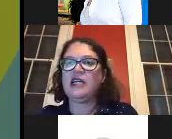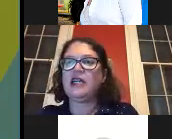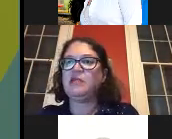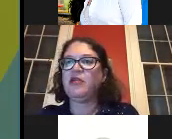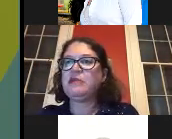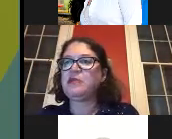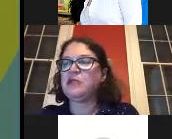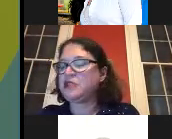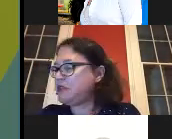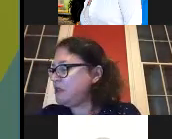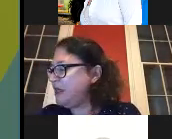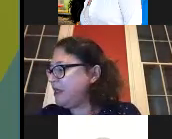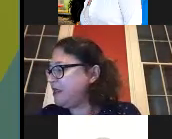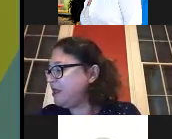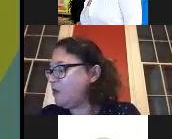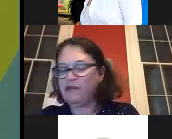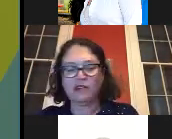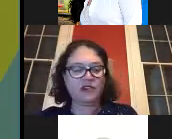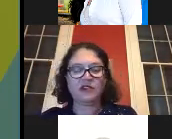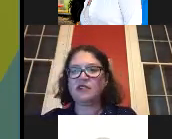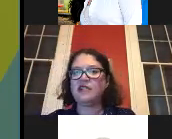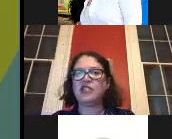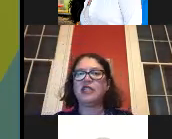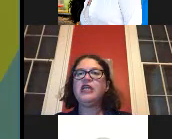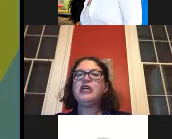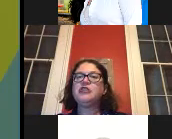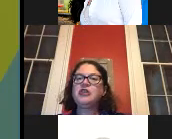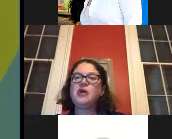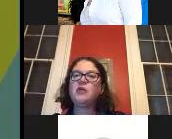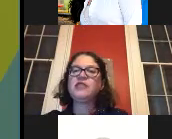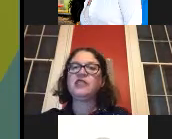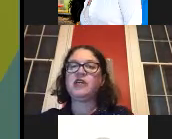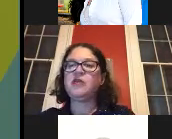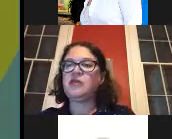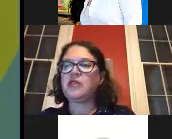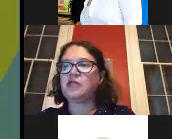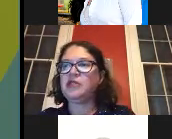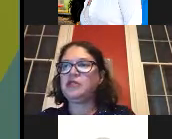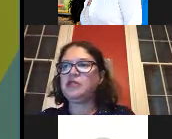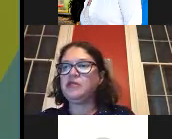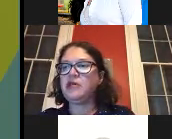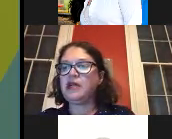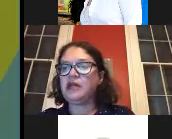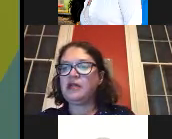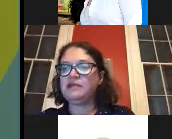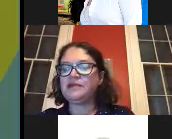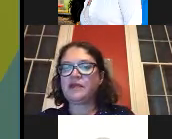the Program Supports and Waivers Division. So I wanted to go